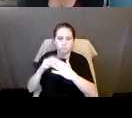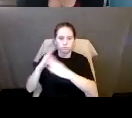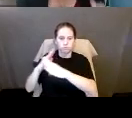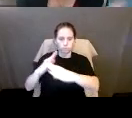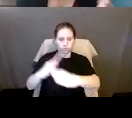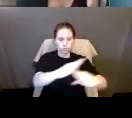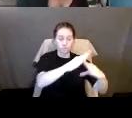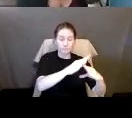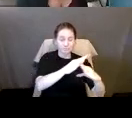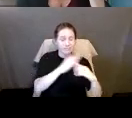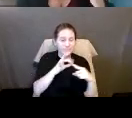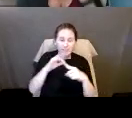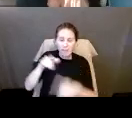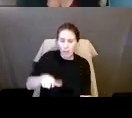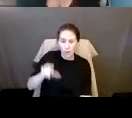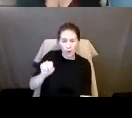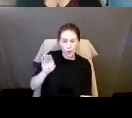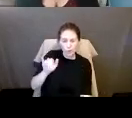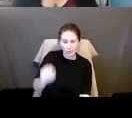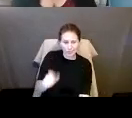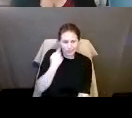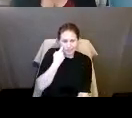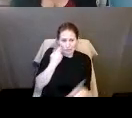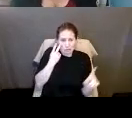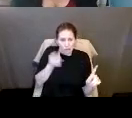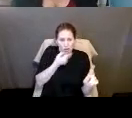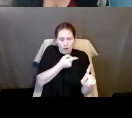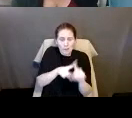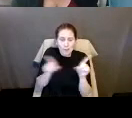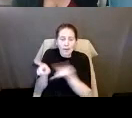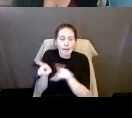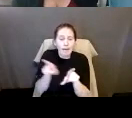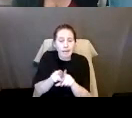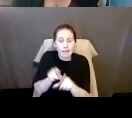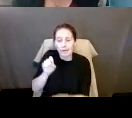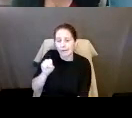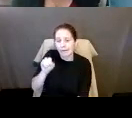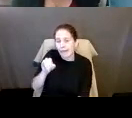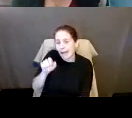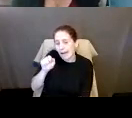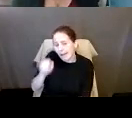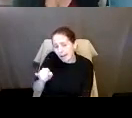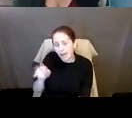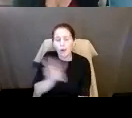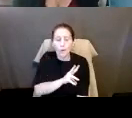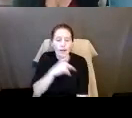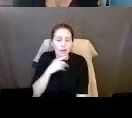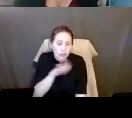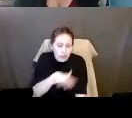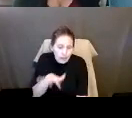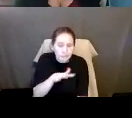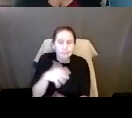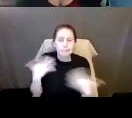especially in Lower Nubia. You just saw one at Urinardi, but also in the Sinai and in the Western Desert.